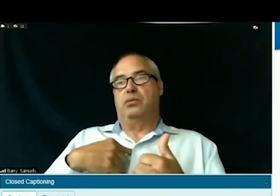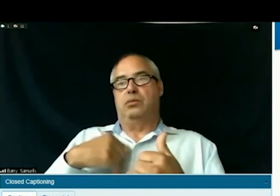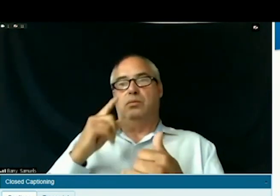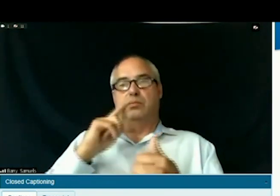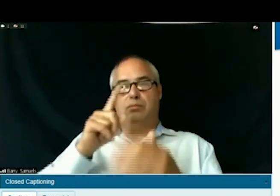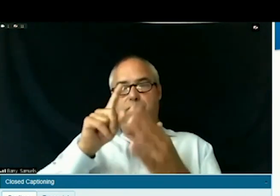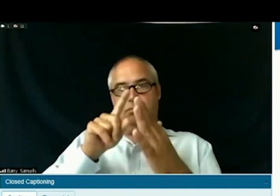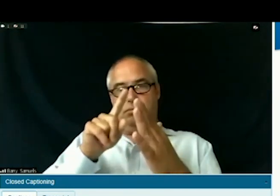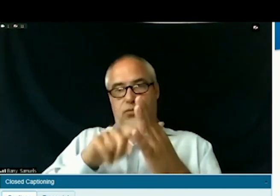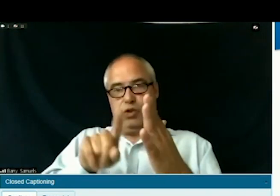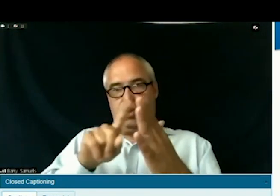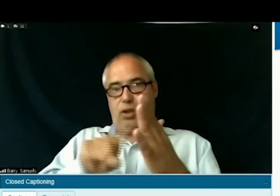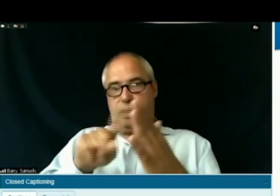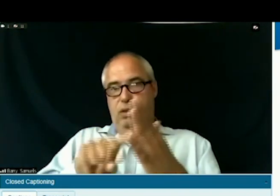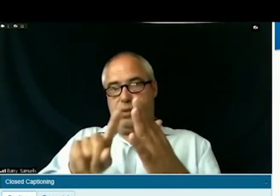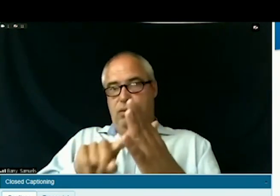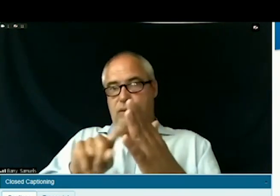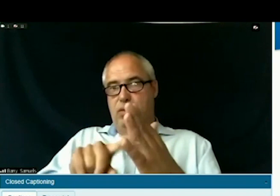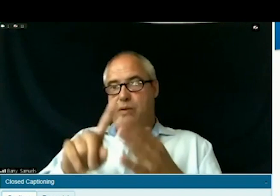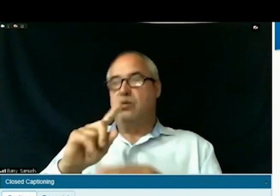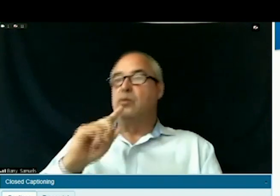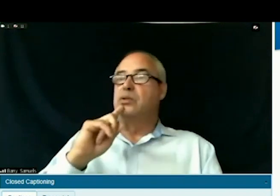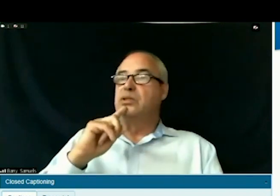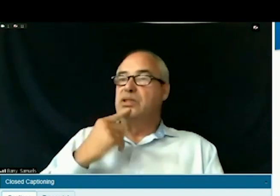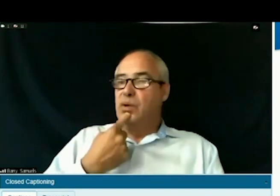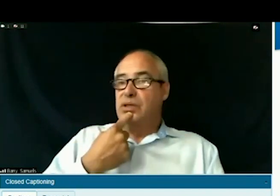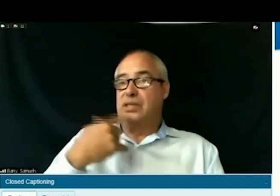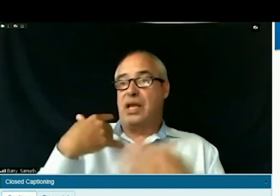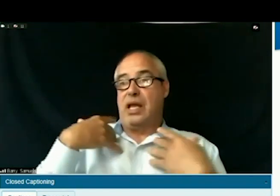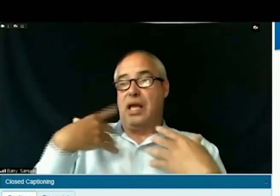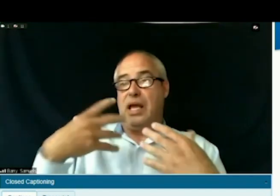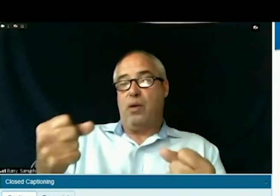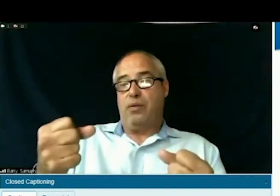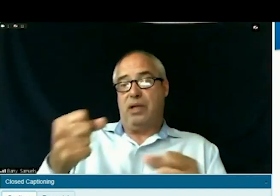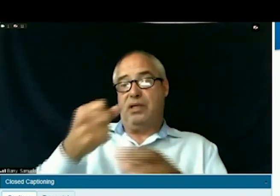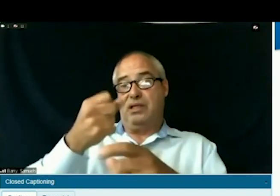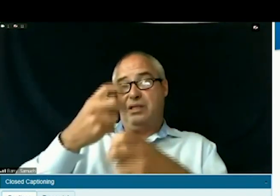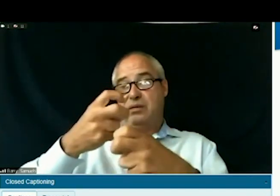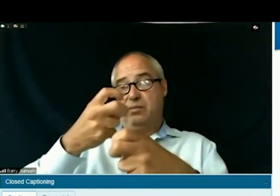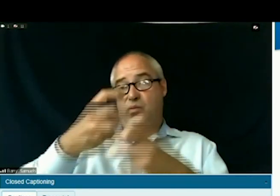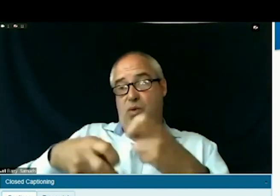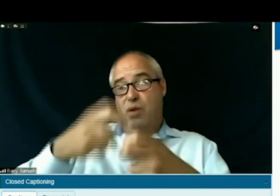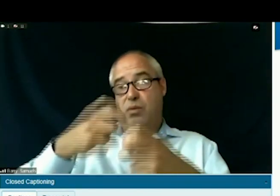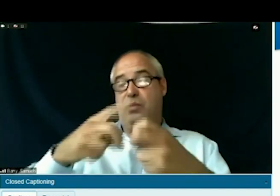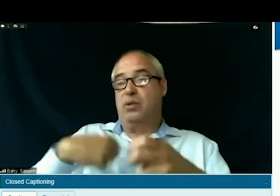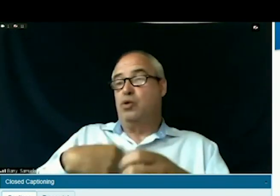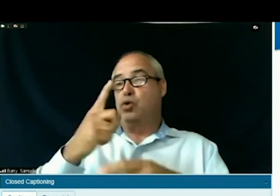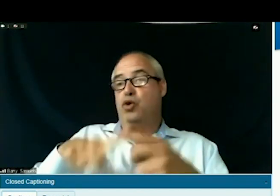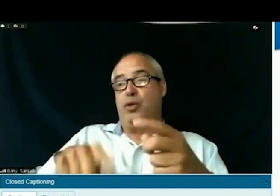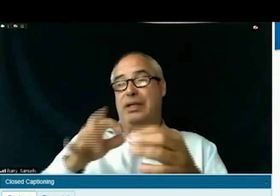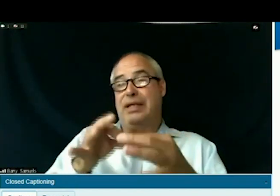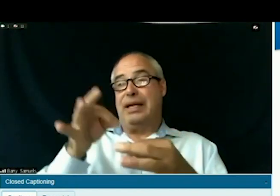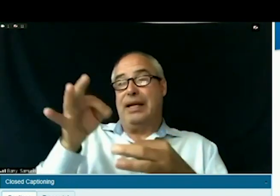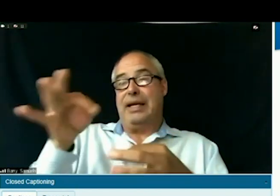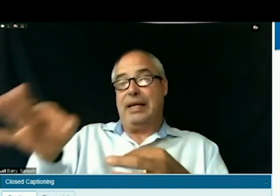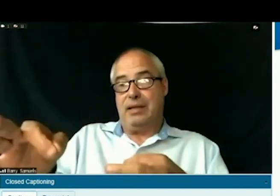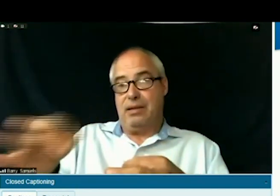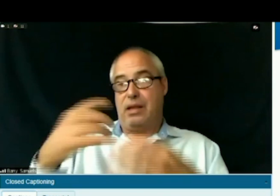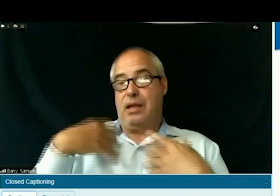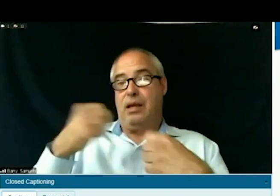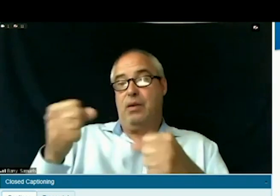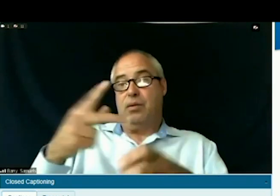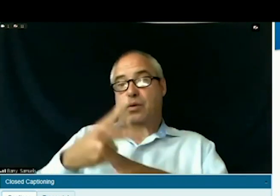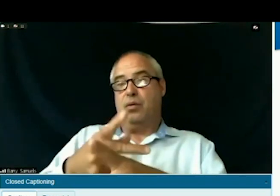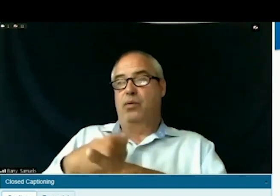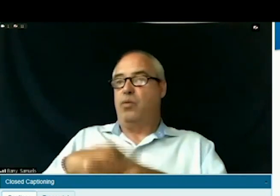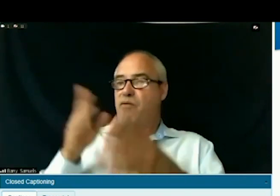the people with disabilities and chronic health conditions that were not able to delay healthcare. And so we really had to focus our work on ensuring that